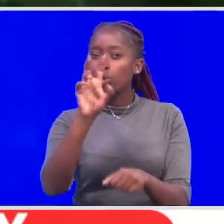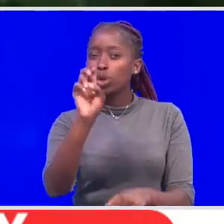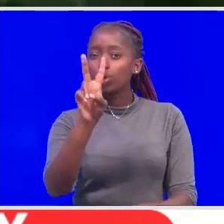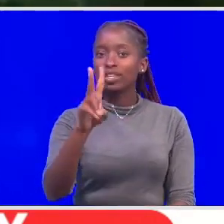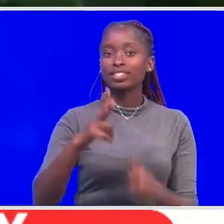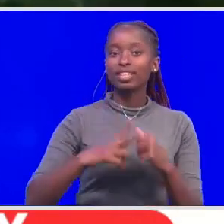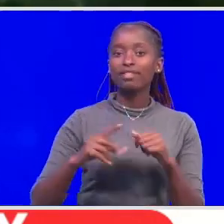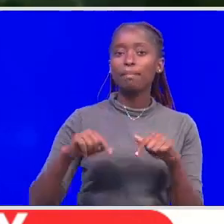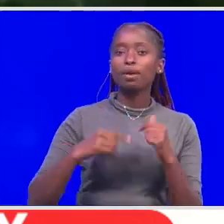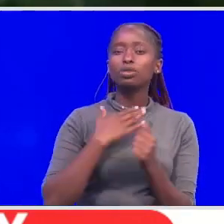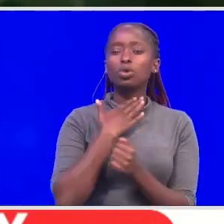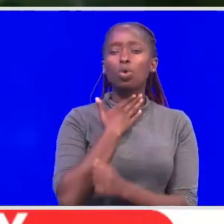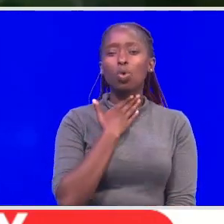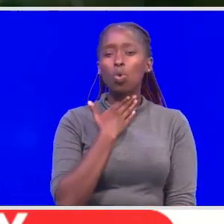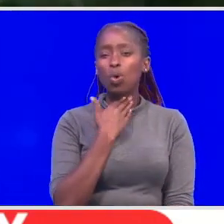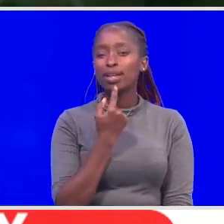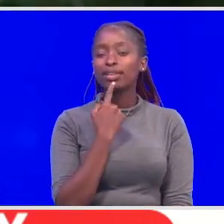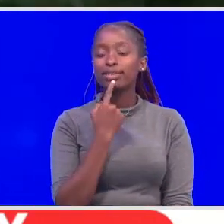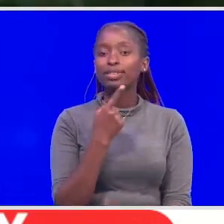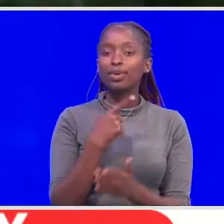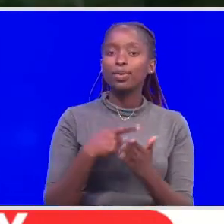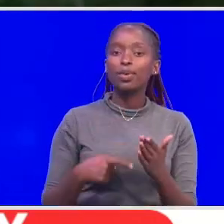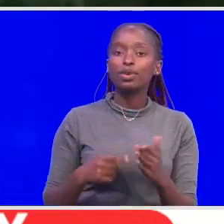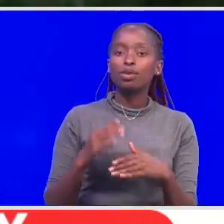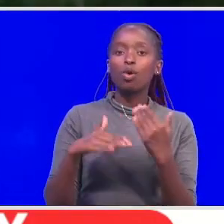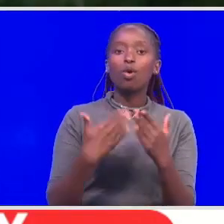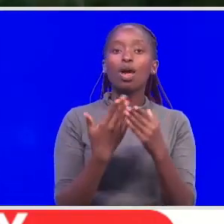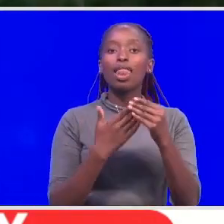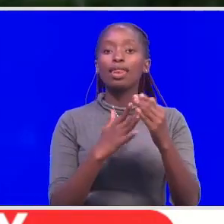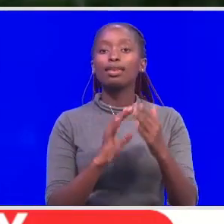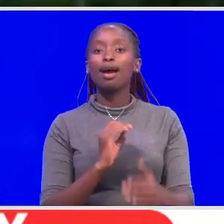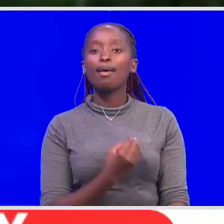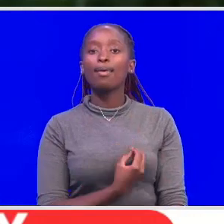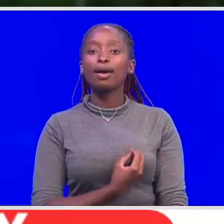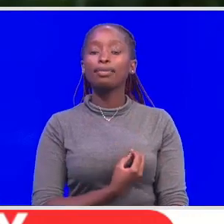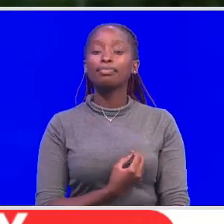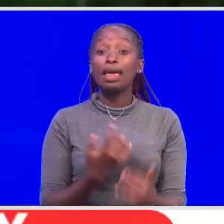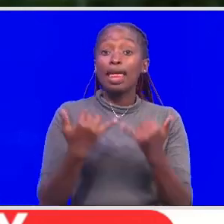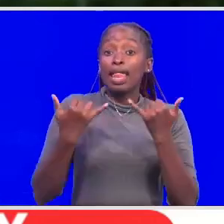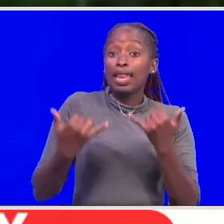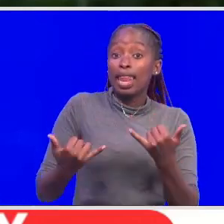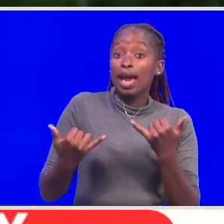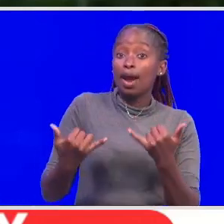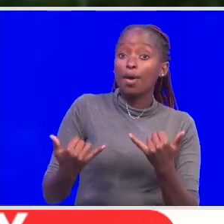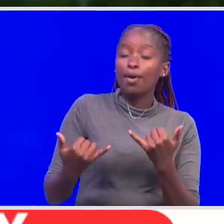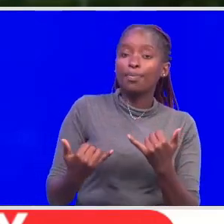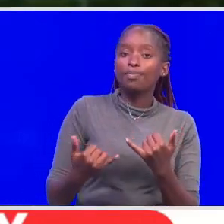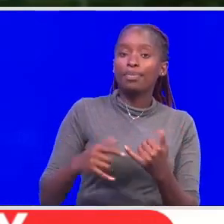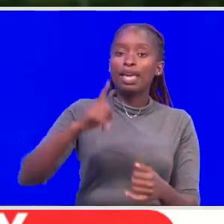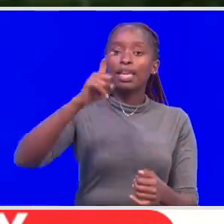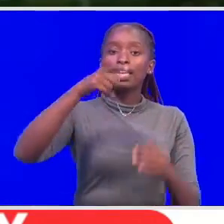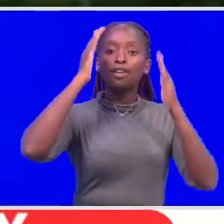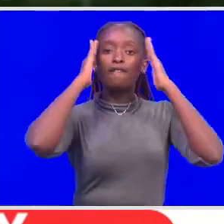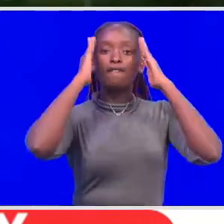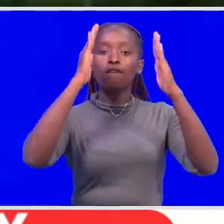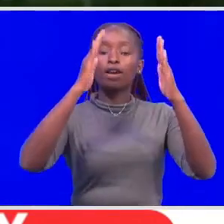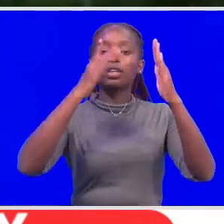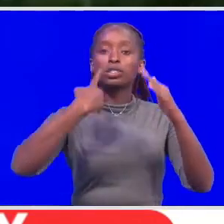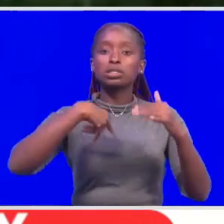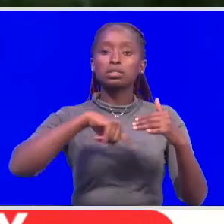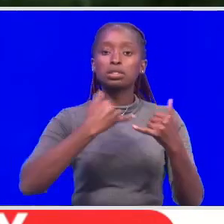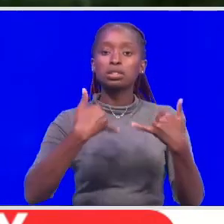Mimi nataka nihimize viongozi wetu. Right now, let us focus